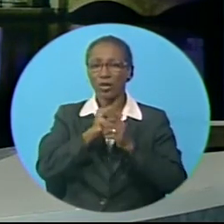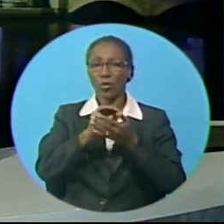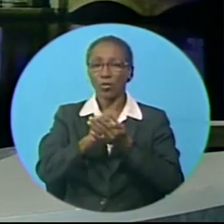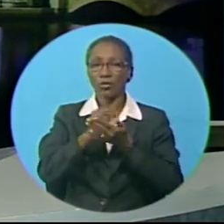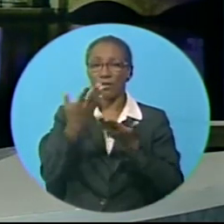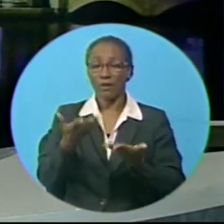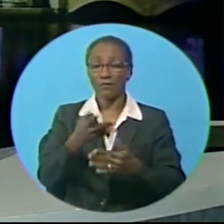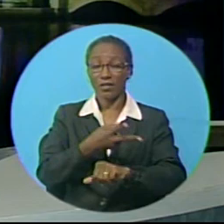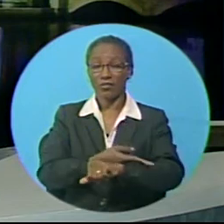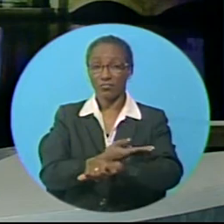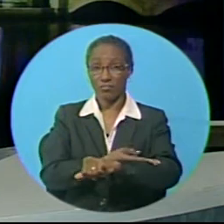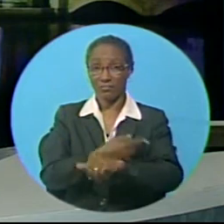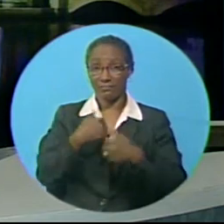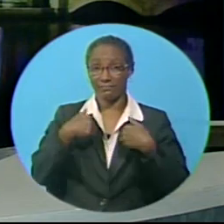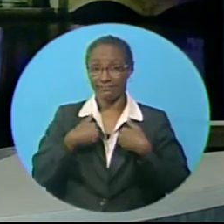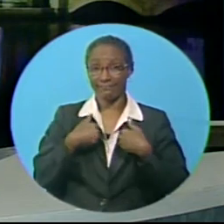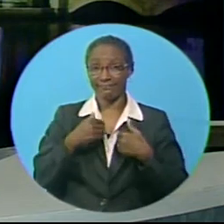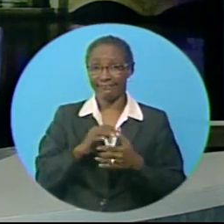breed.